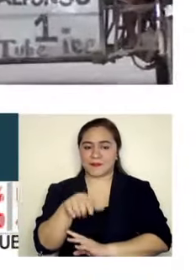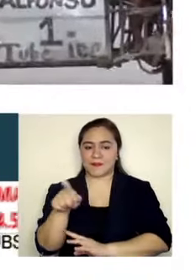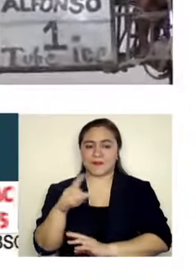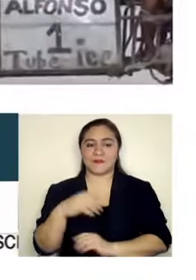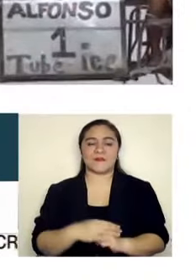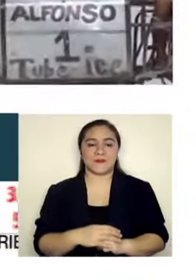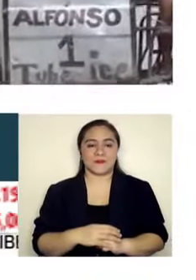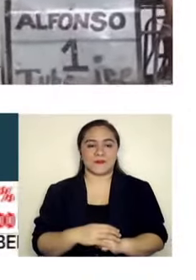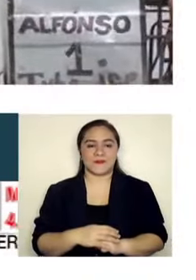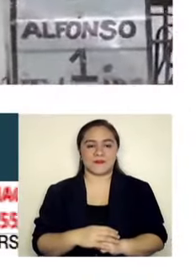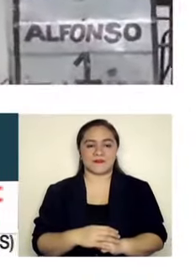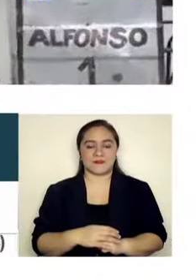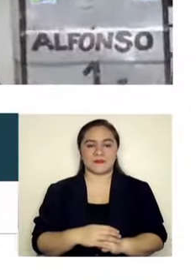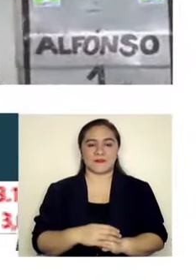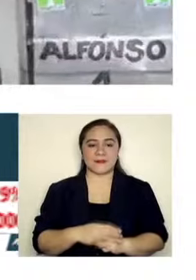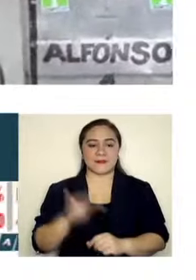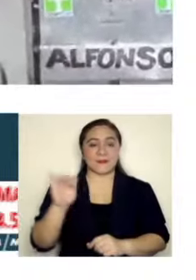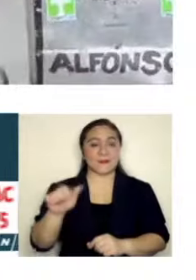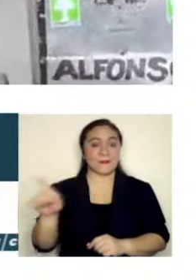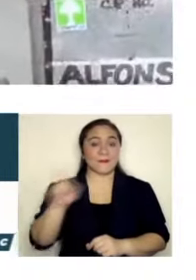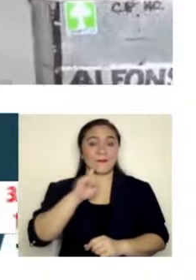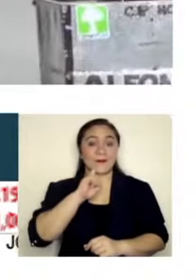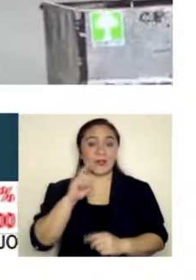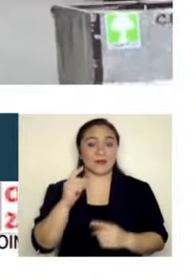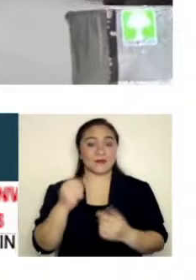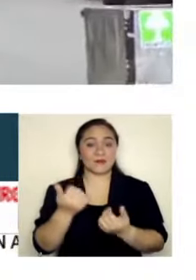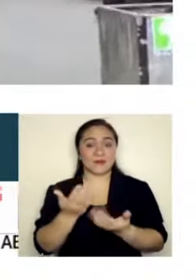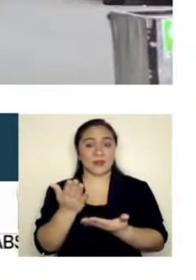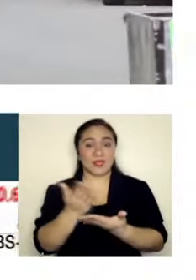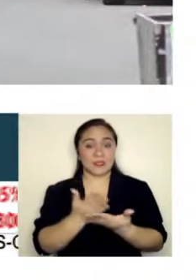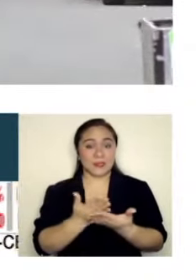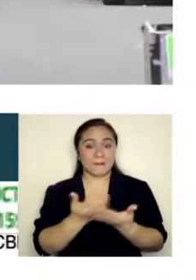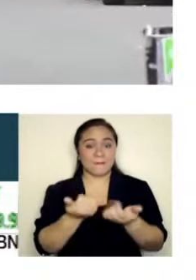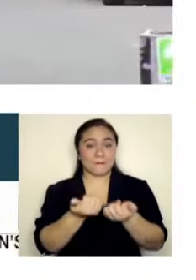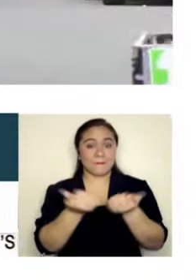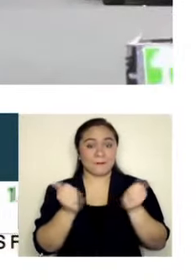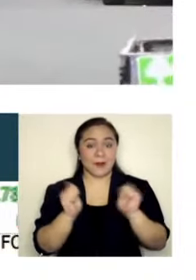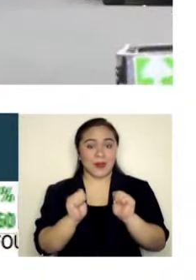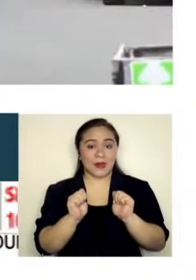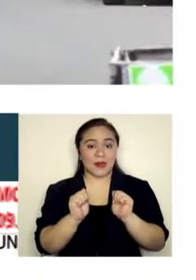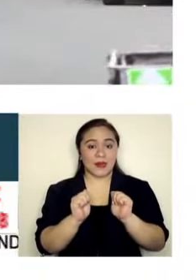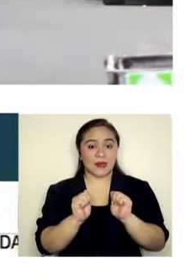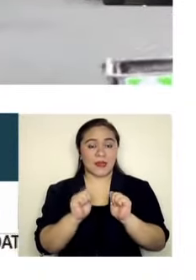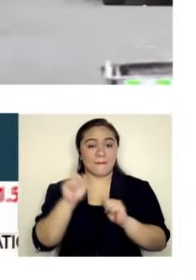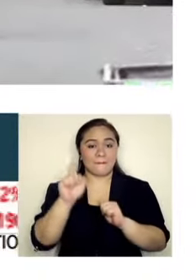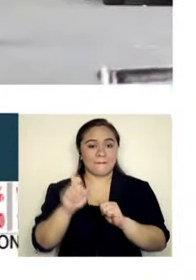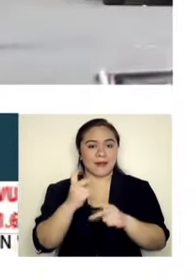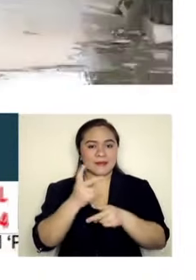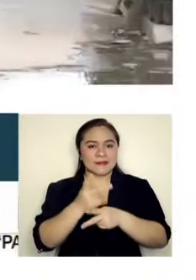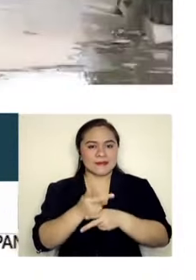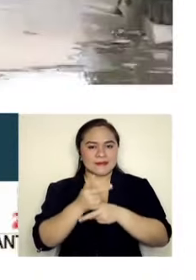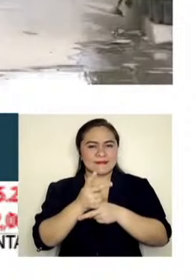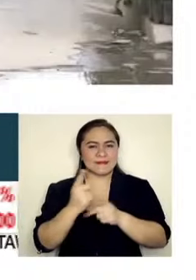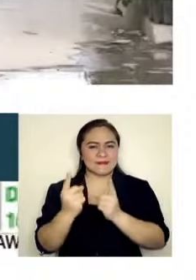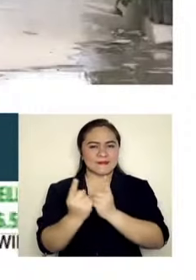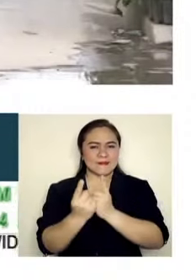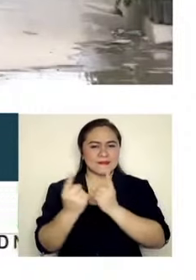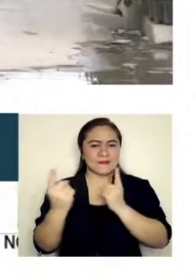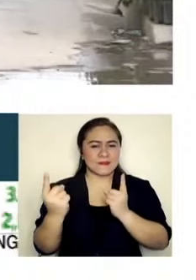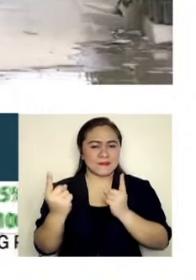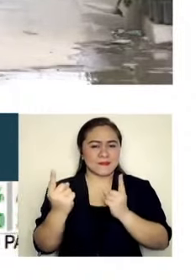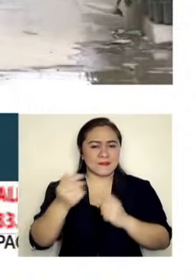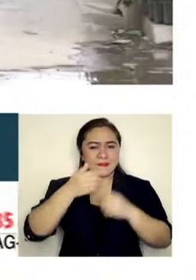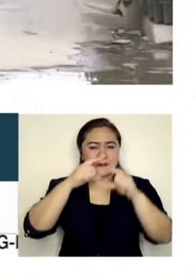So in those enclosed areas, we have to be very careful. Yung distancing, face mask and face shield should